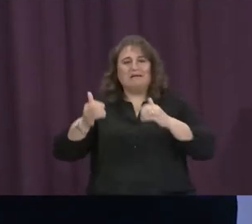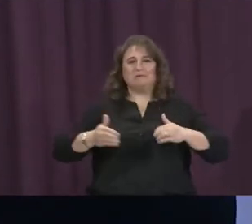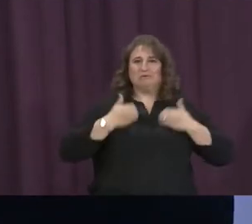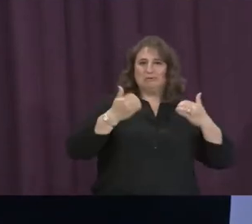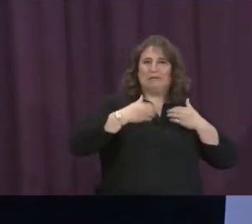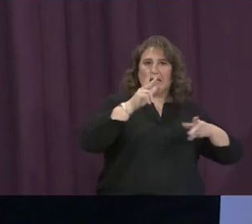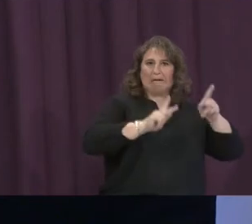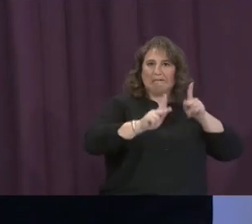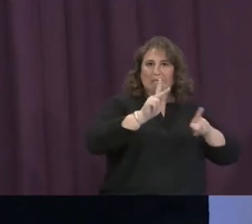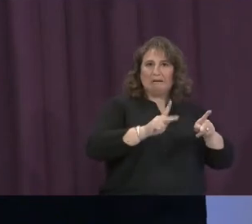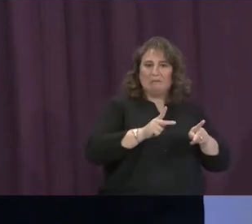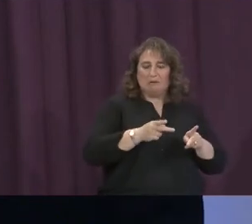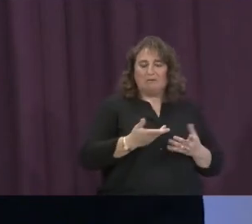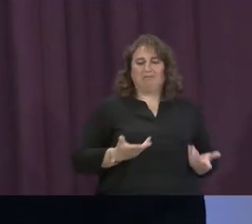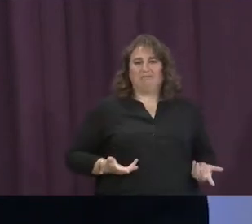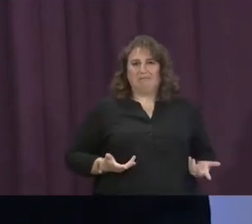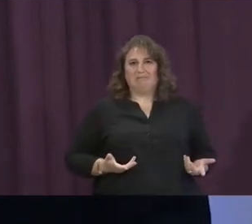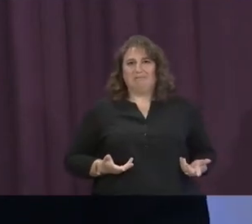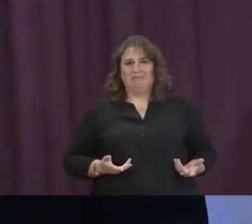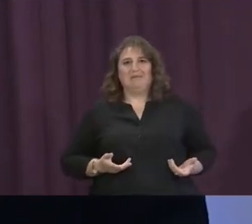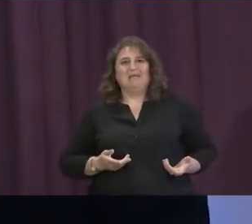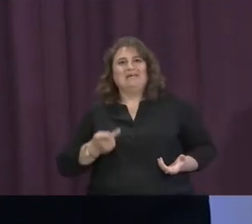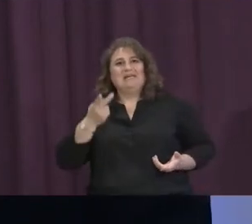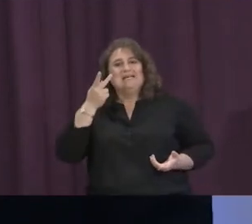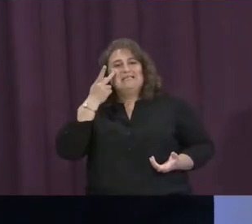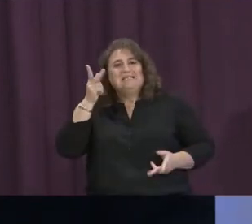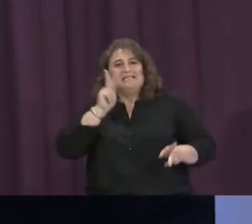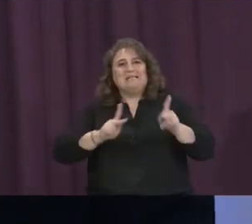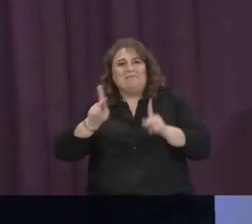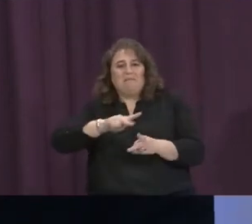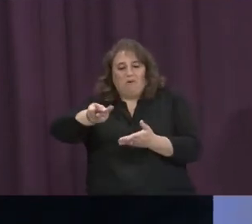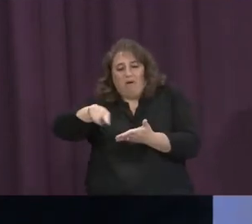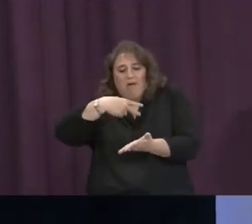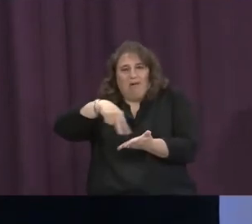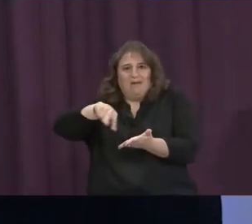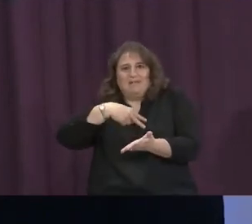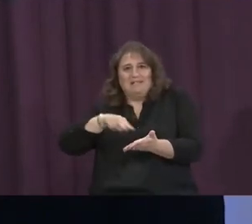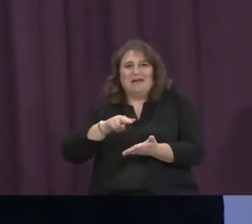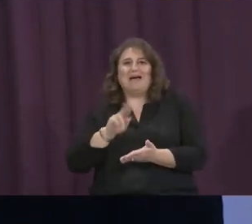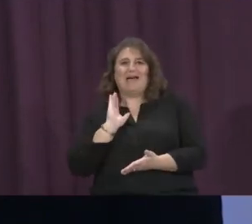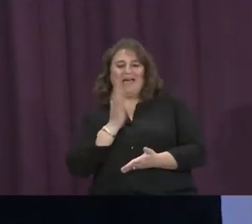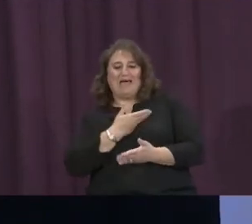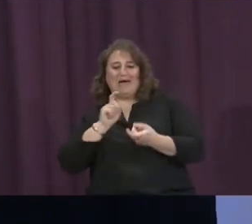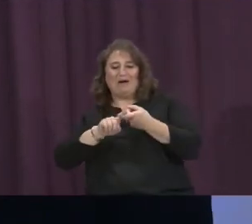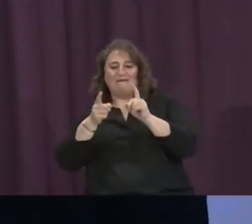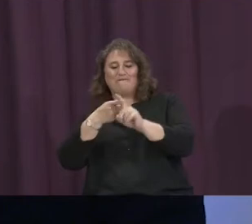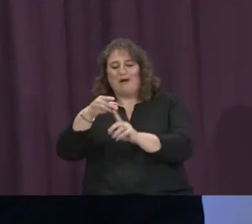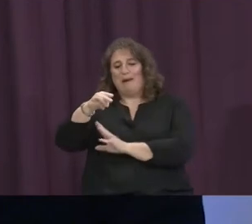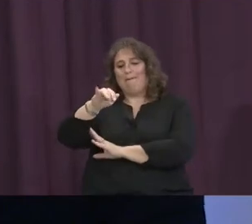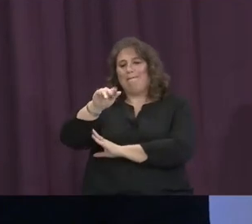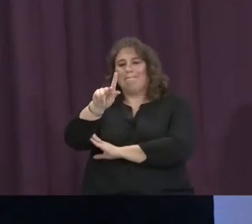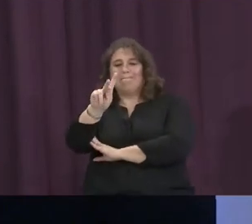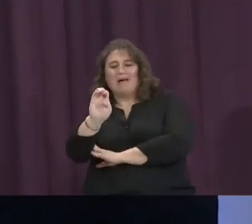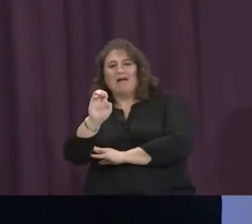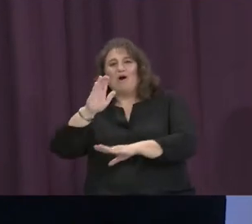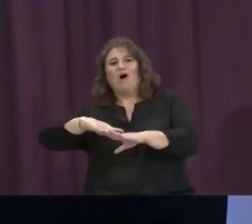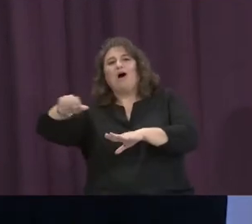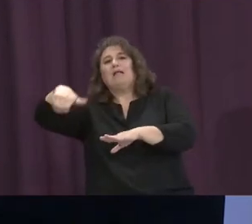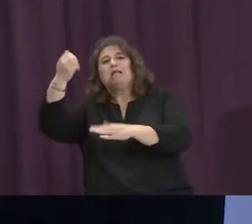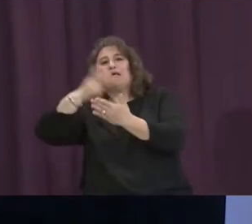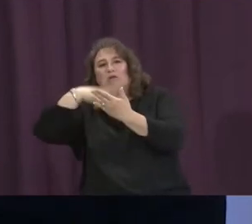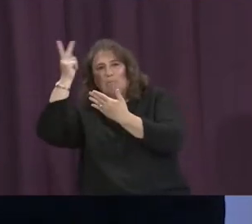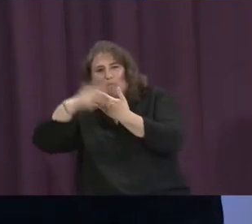people. Just to see people doing really healthy things, like dancing, like our friend Michael, who was on one of the other shows,